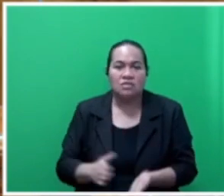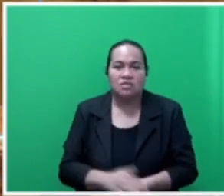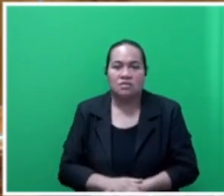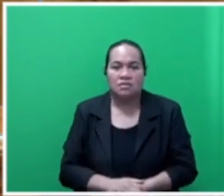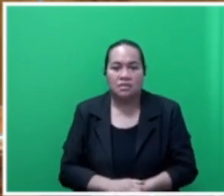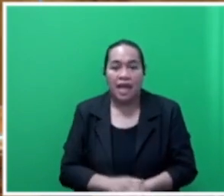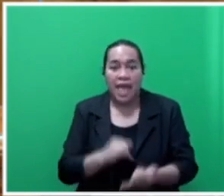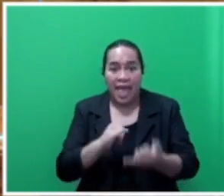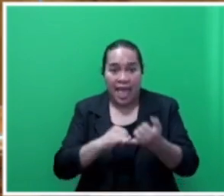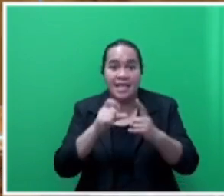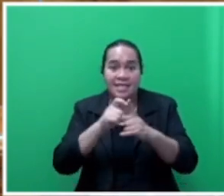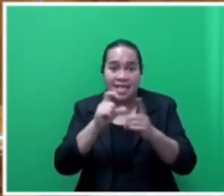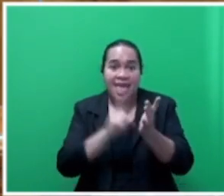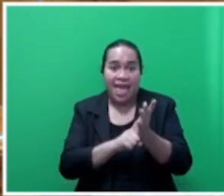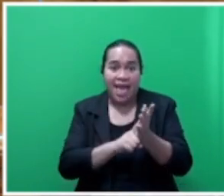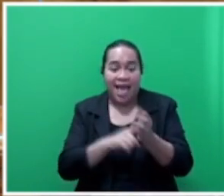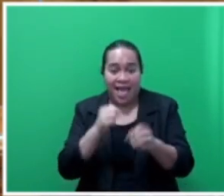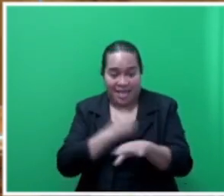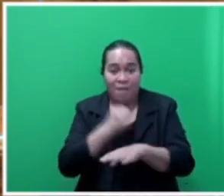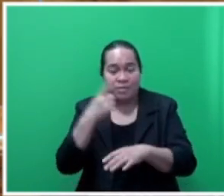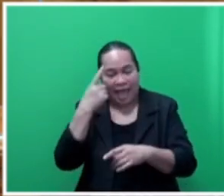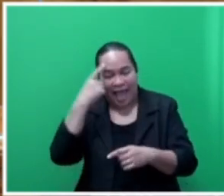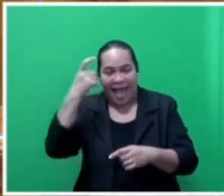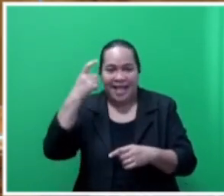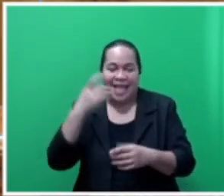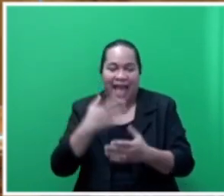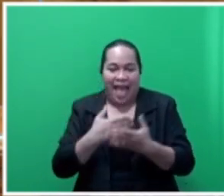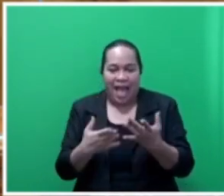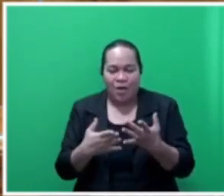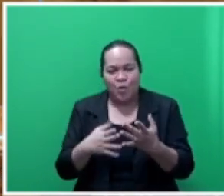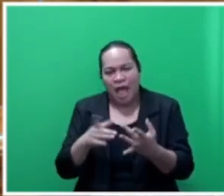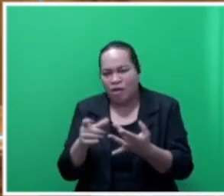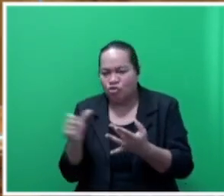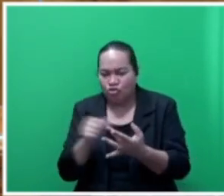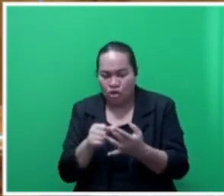The SDL government came up with the idea of the alternative livelihood.